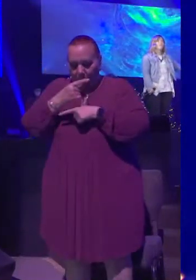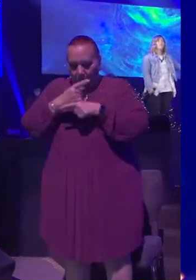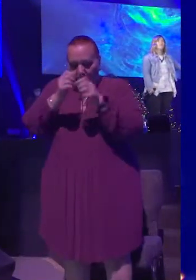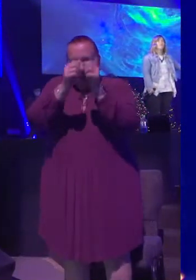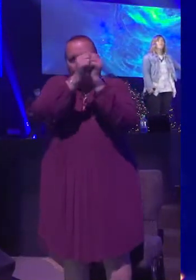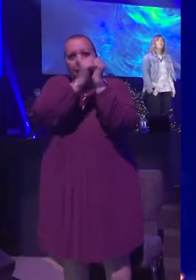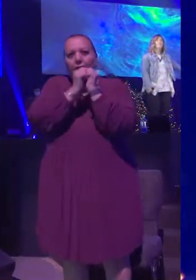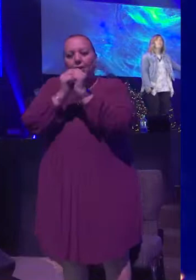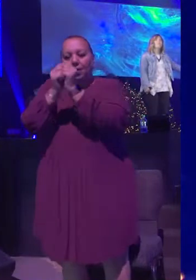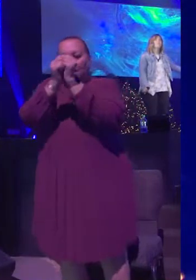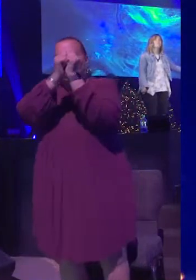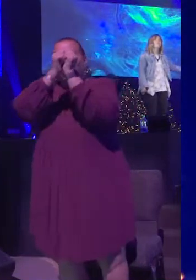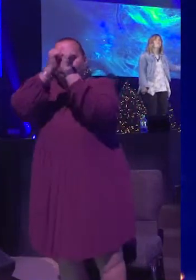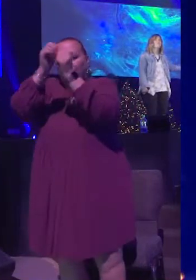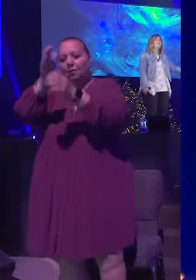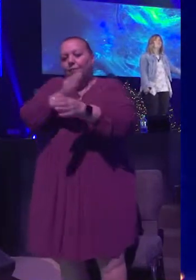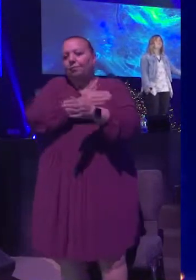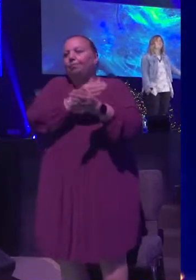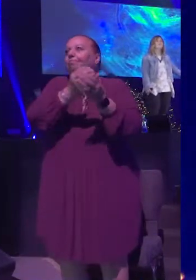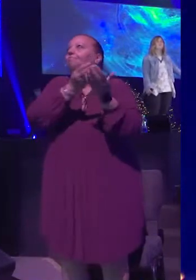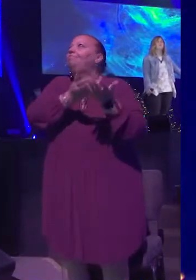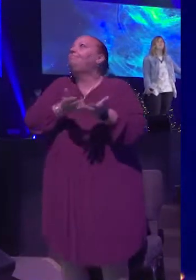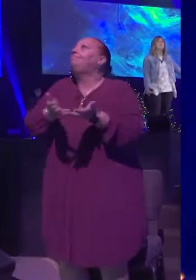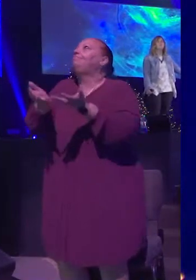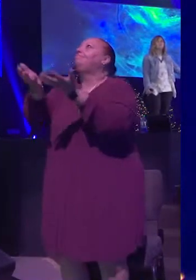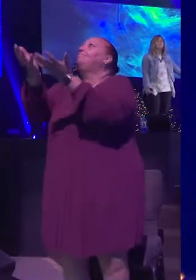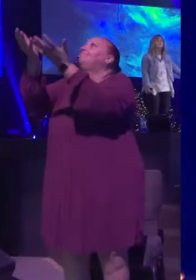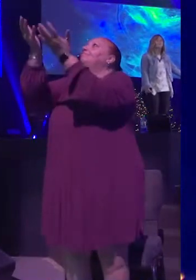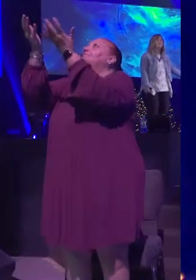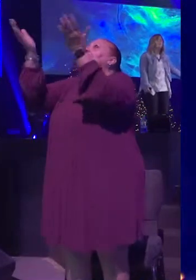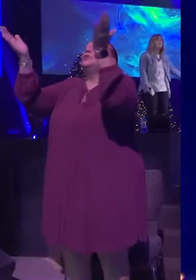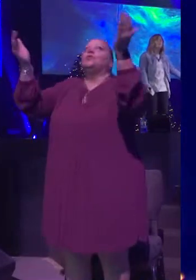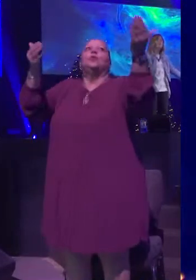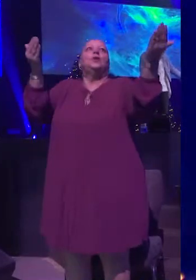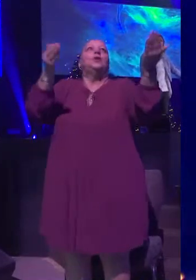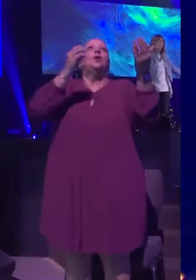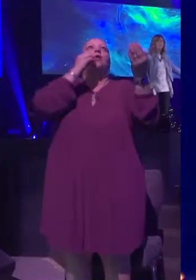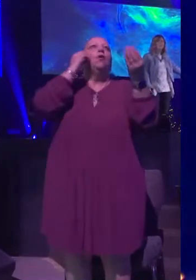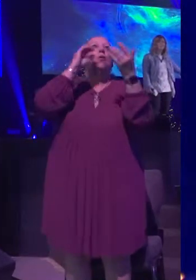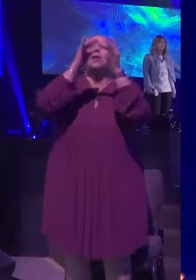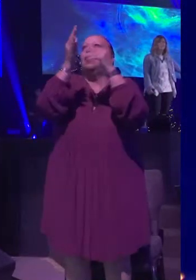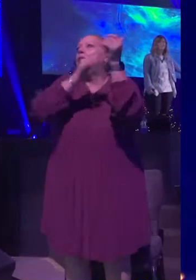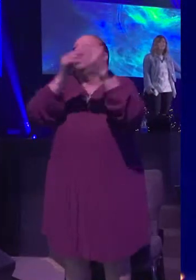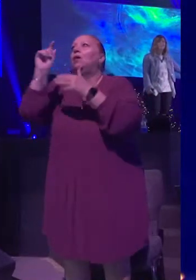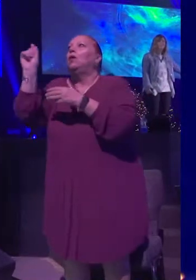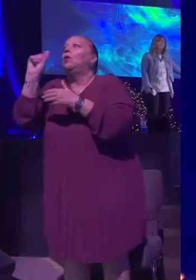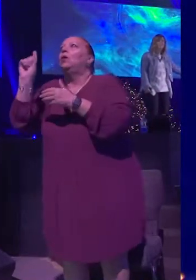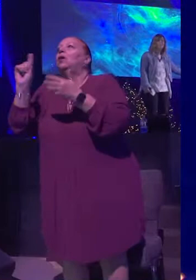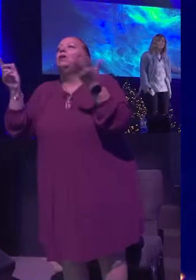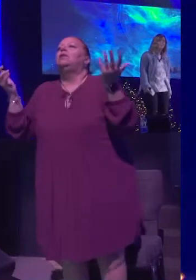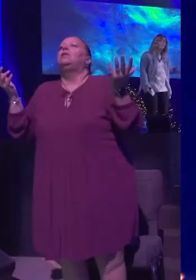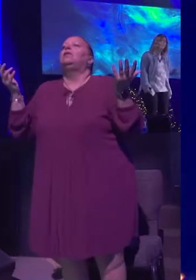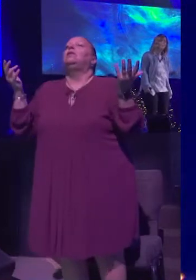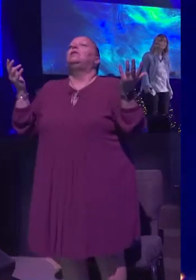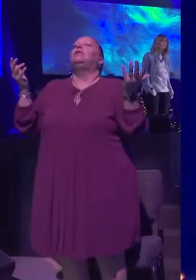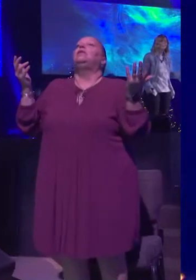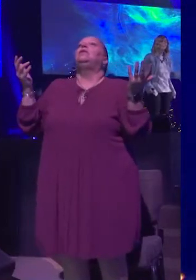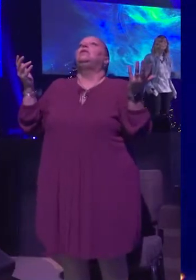Together we lift our voices in this room, at home, online, wherever we find ourselves,